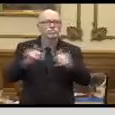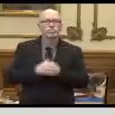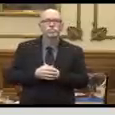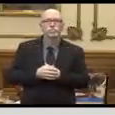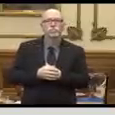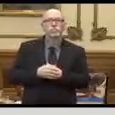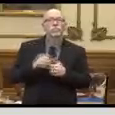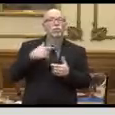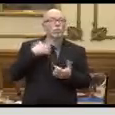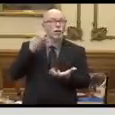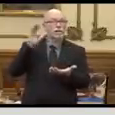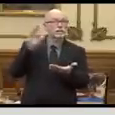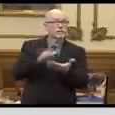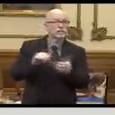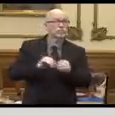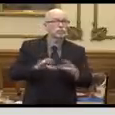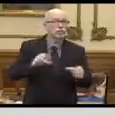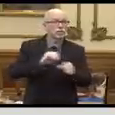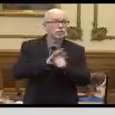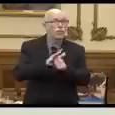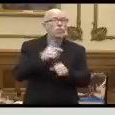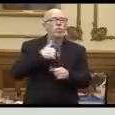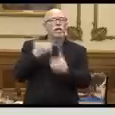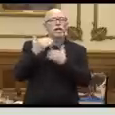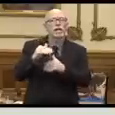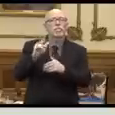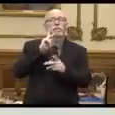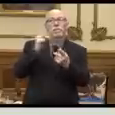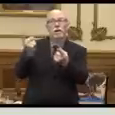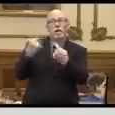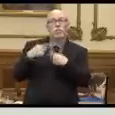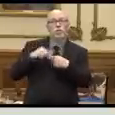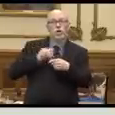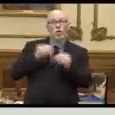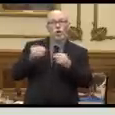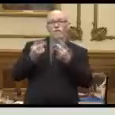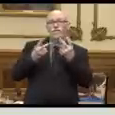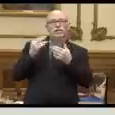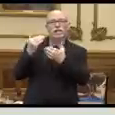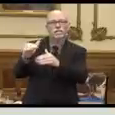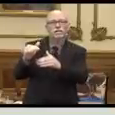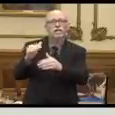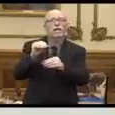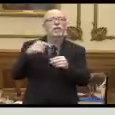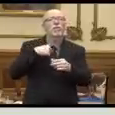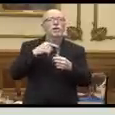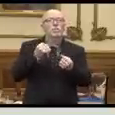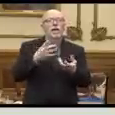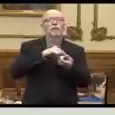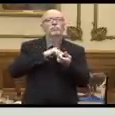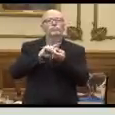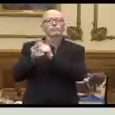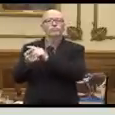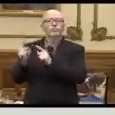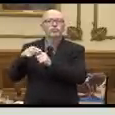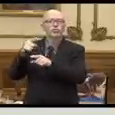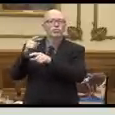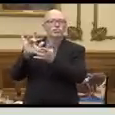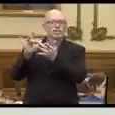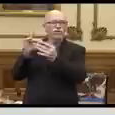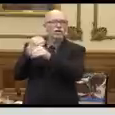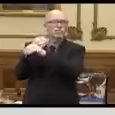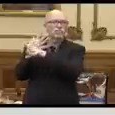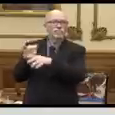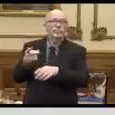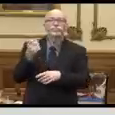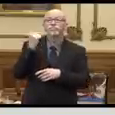slow the spread of COVID-19, we have limited office visits and transitioned many services to virtual platforms. At the same time,